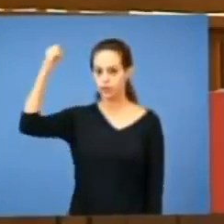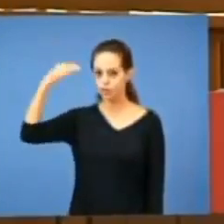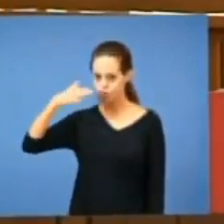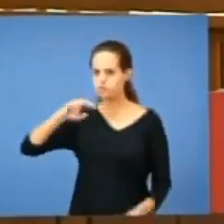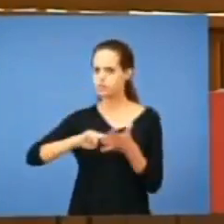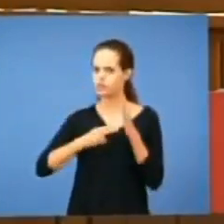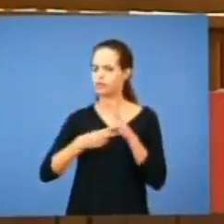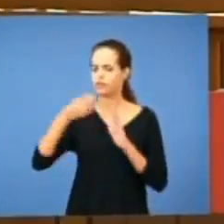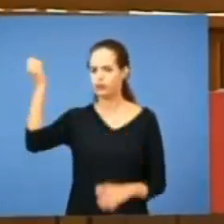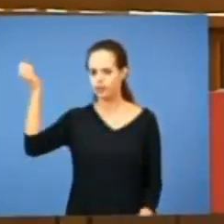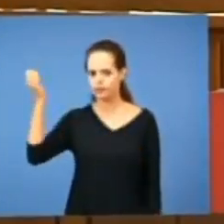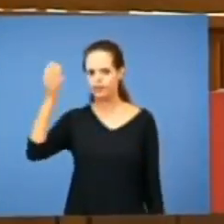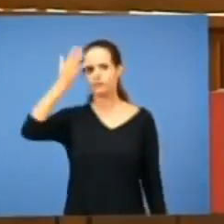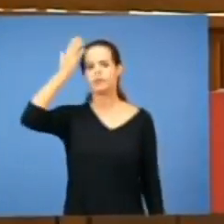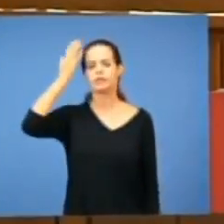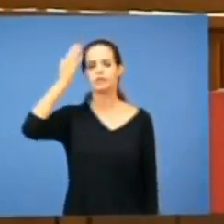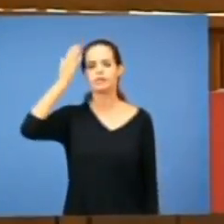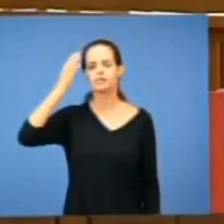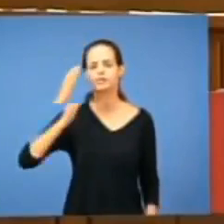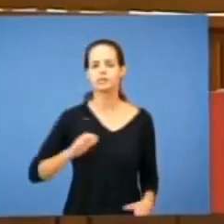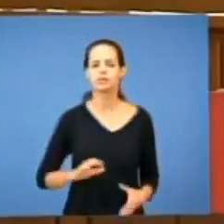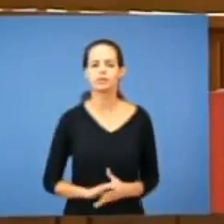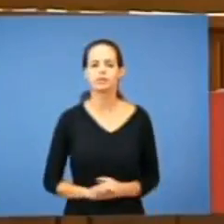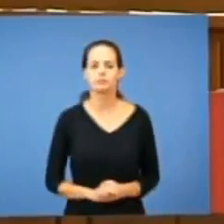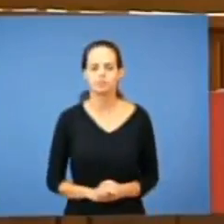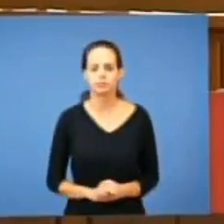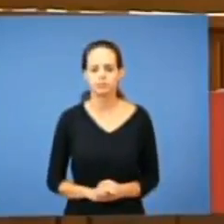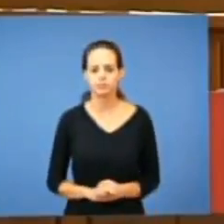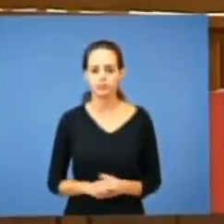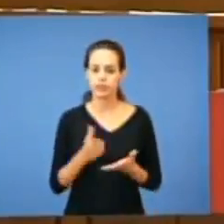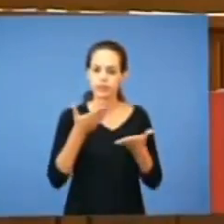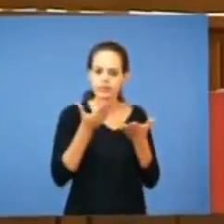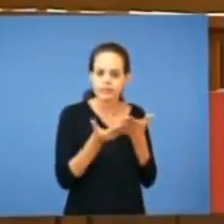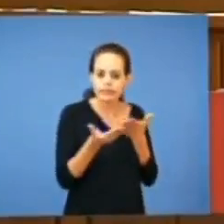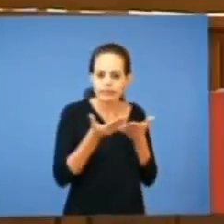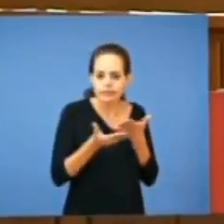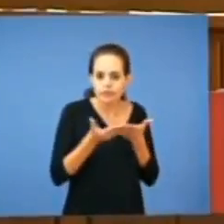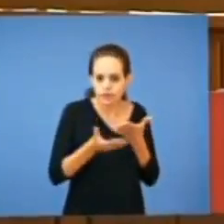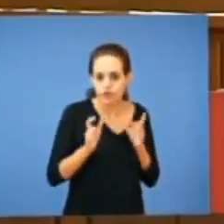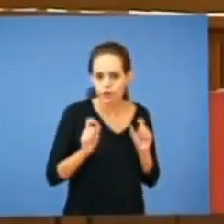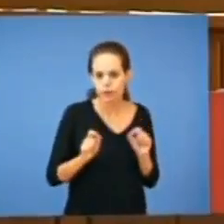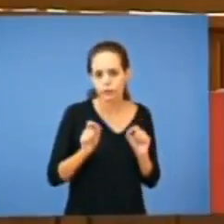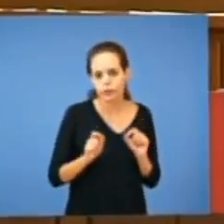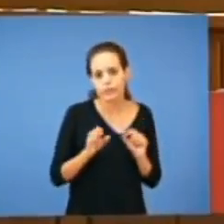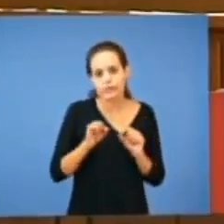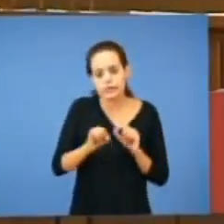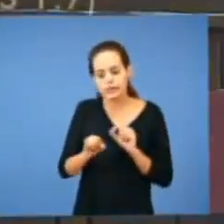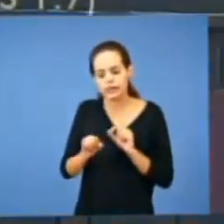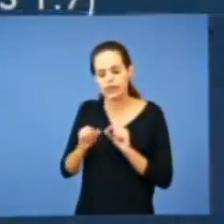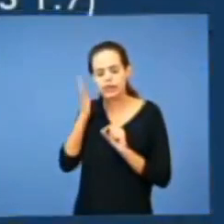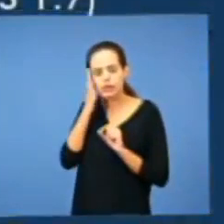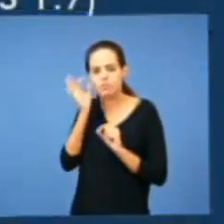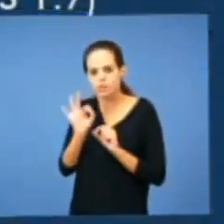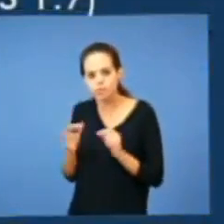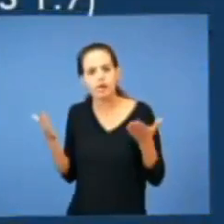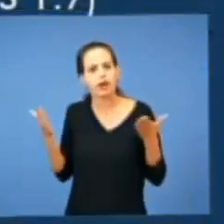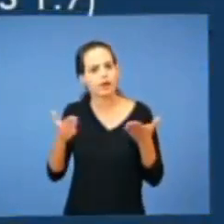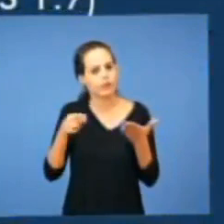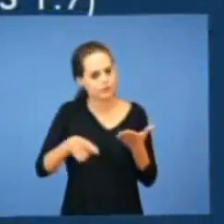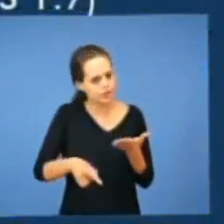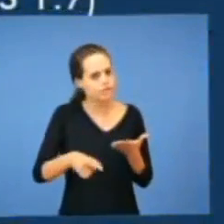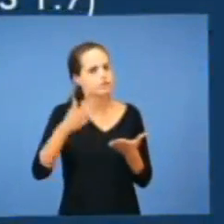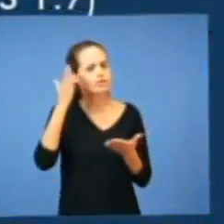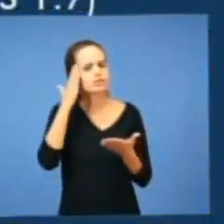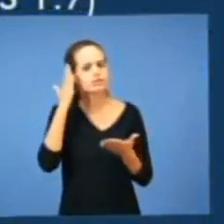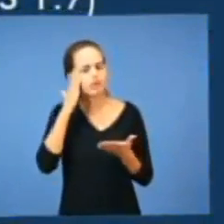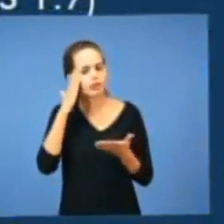Spirit, is Jesus, naturally. So removed ignorance and shows the mysteries. Those